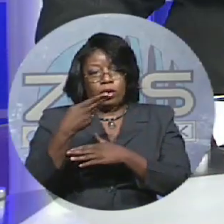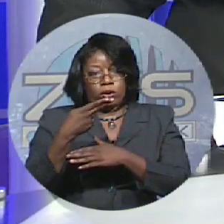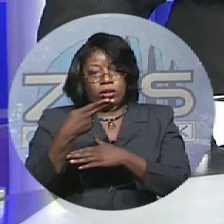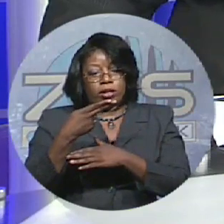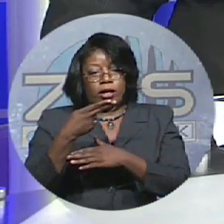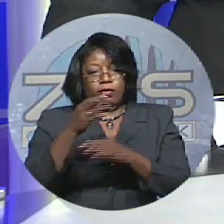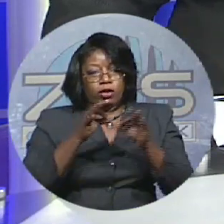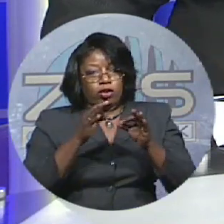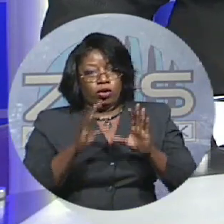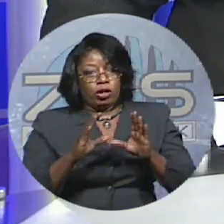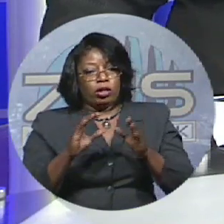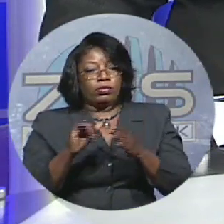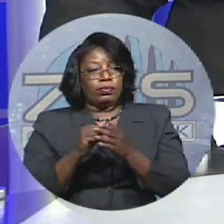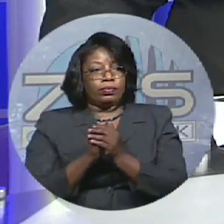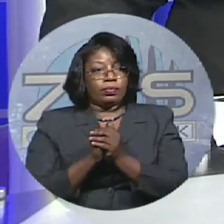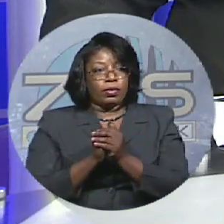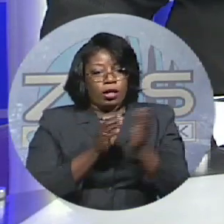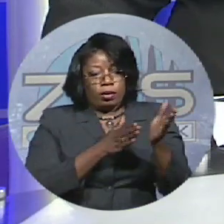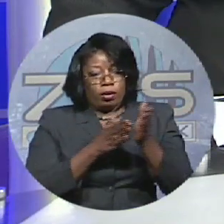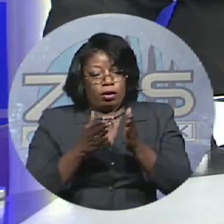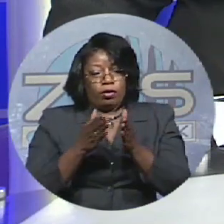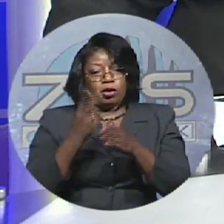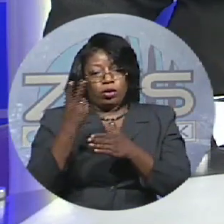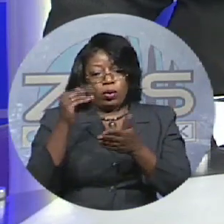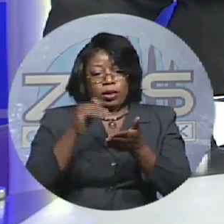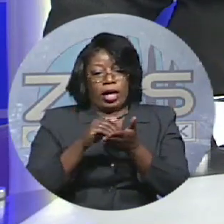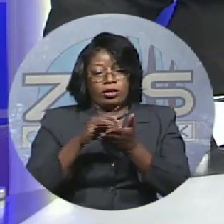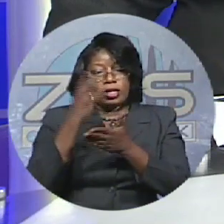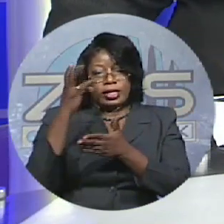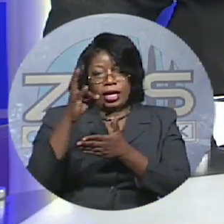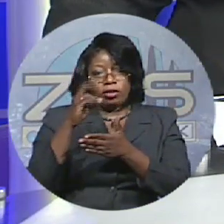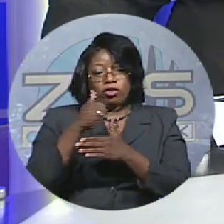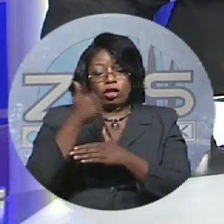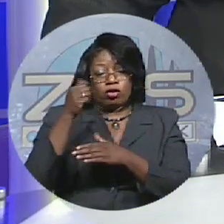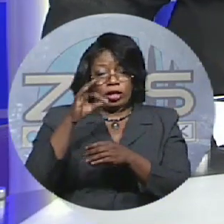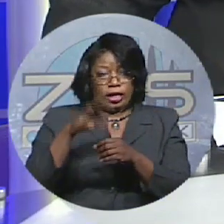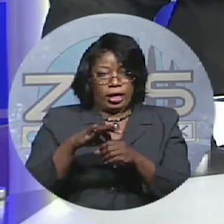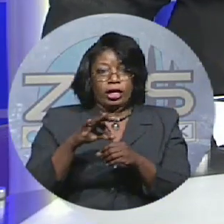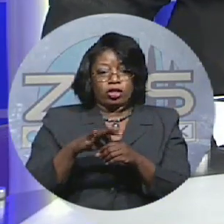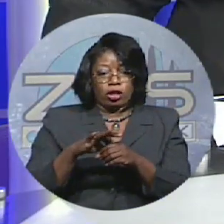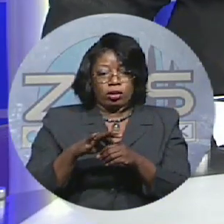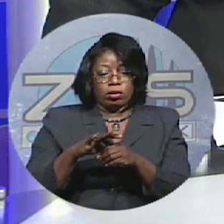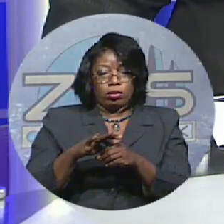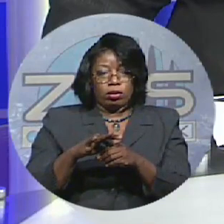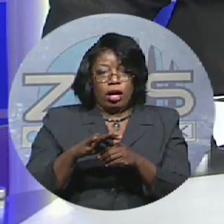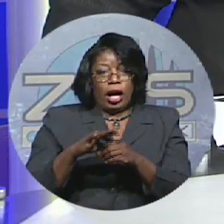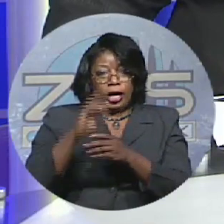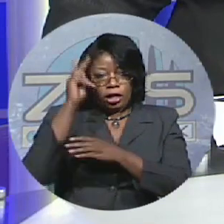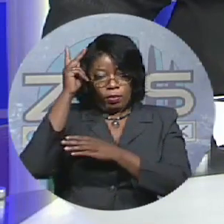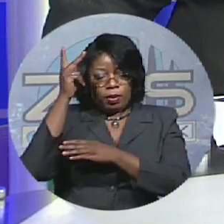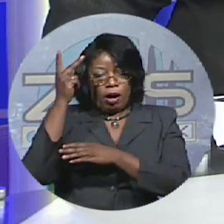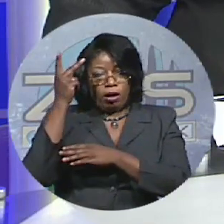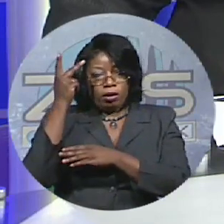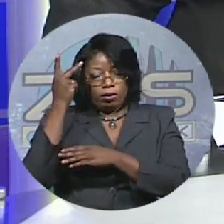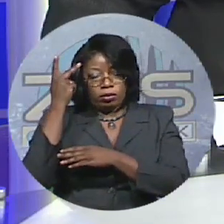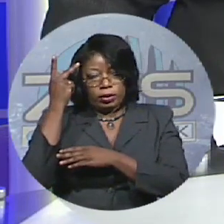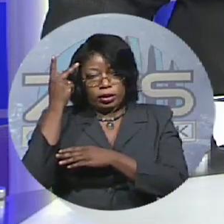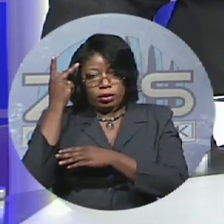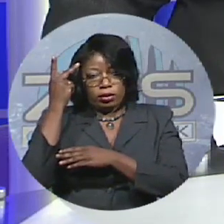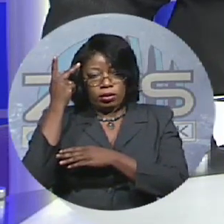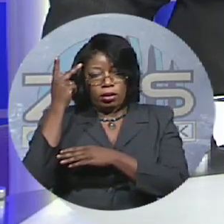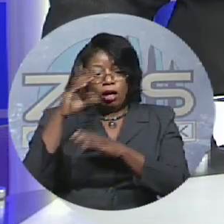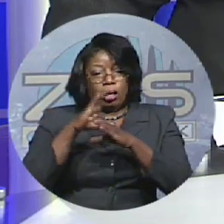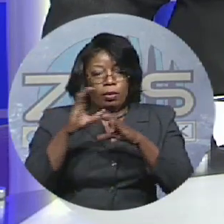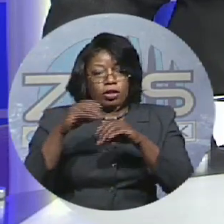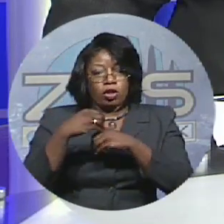morning. Preparations underway for the country's 2017 general election, with officials at the Parliamentary Commission's office saying